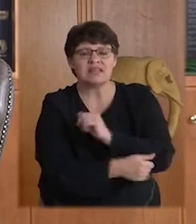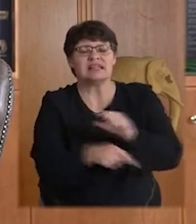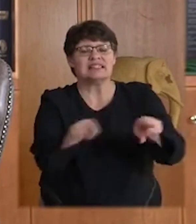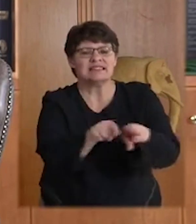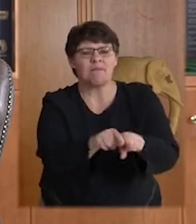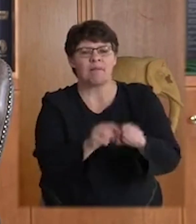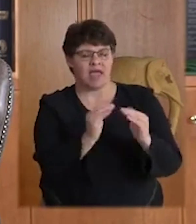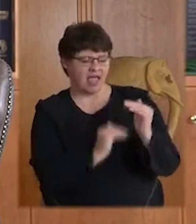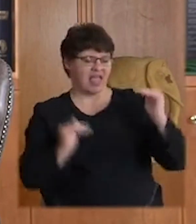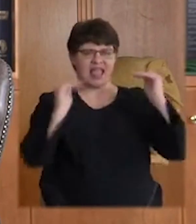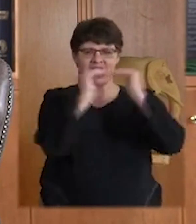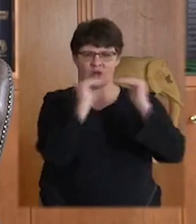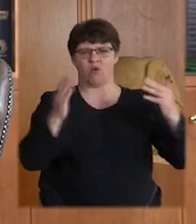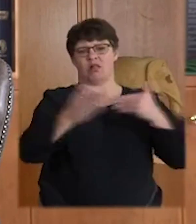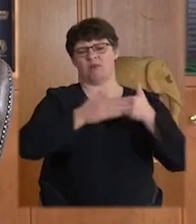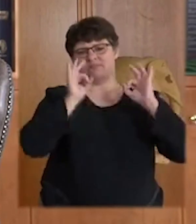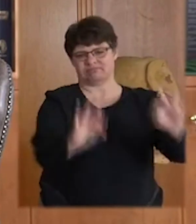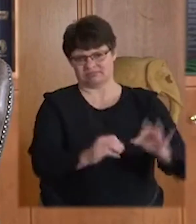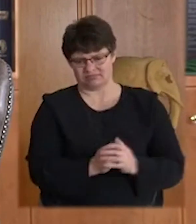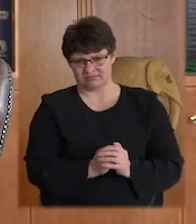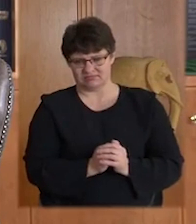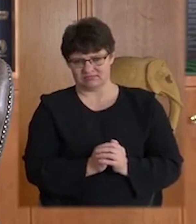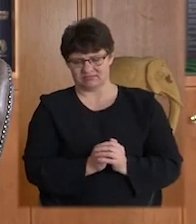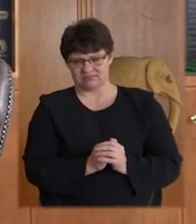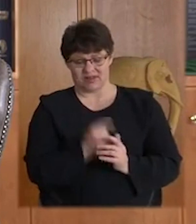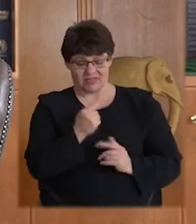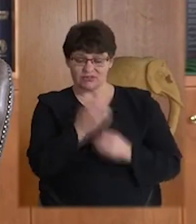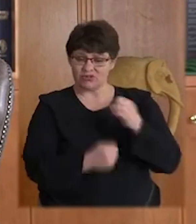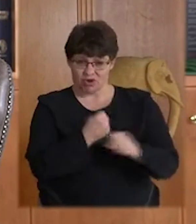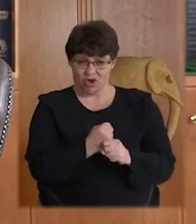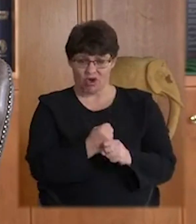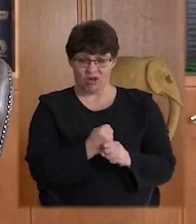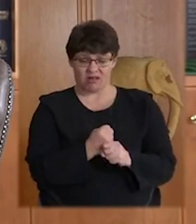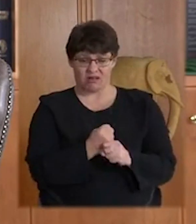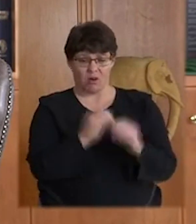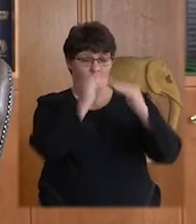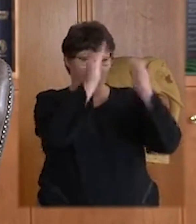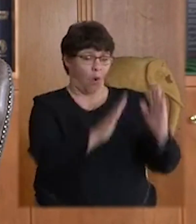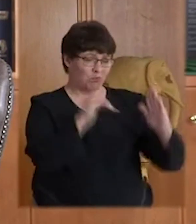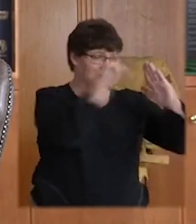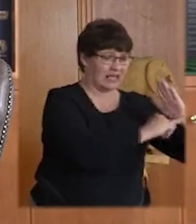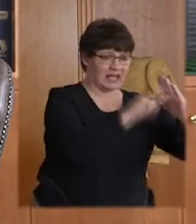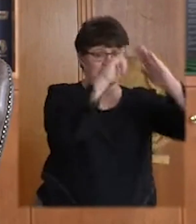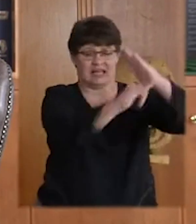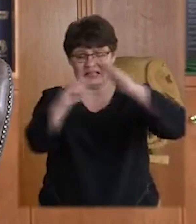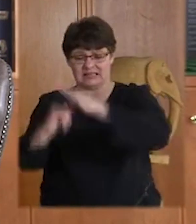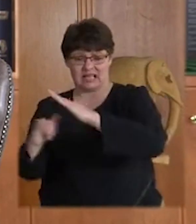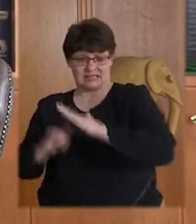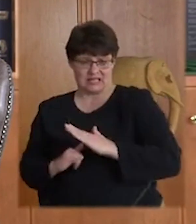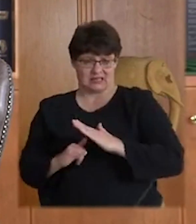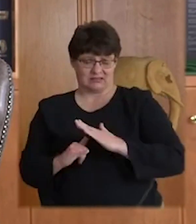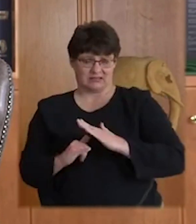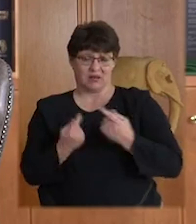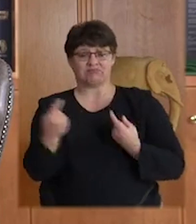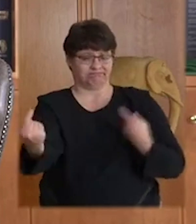This year we are celebrating Freedom Day apart, each of us confined to our own homes. Next